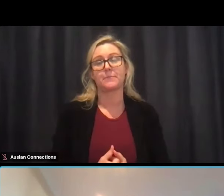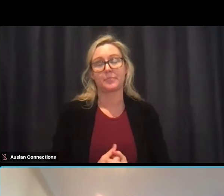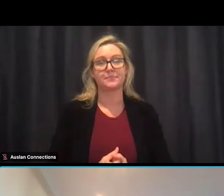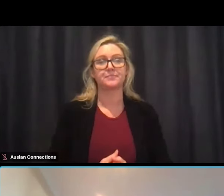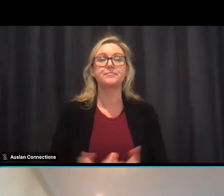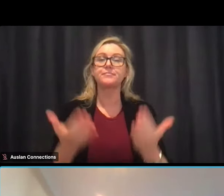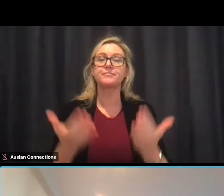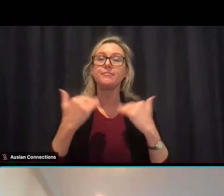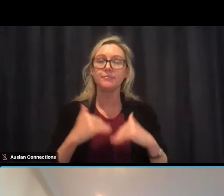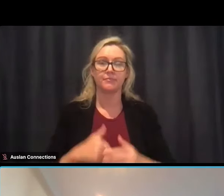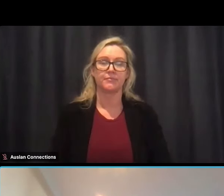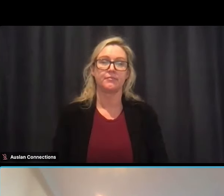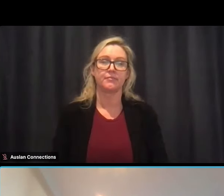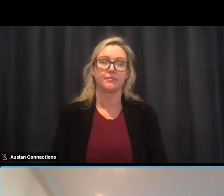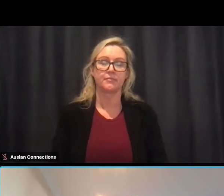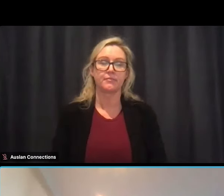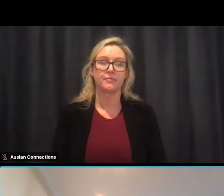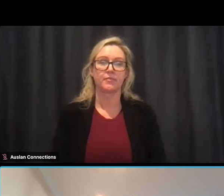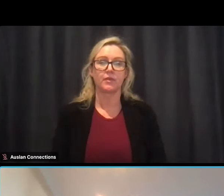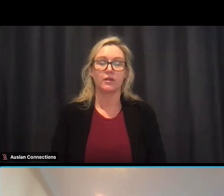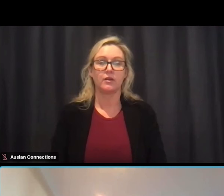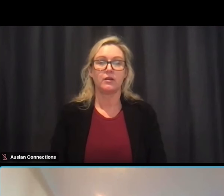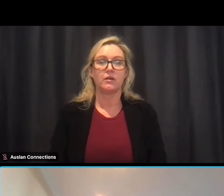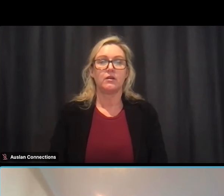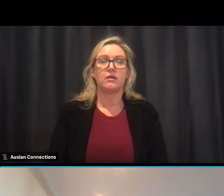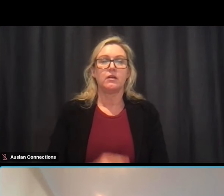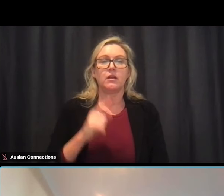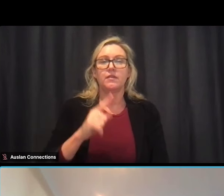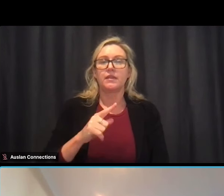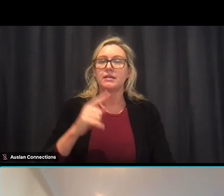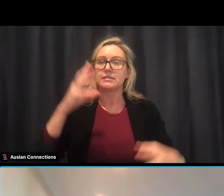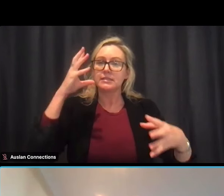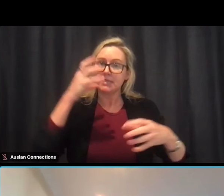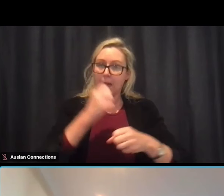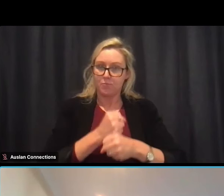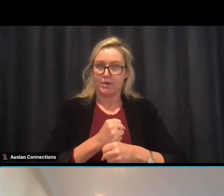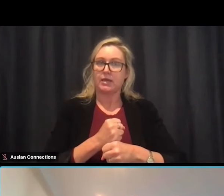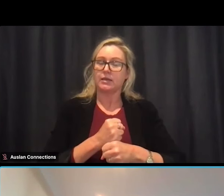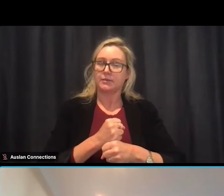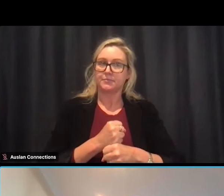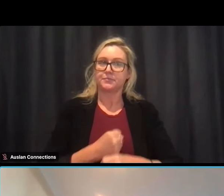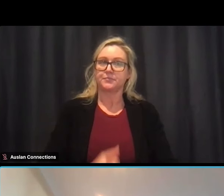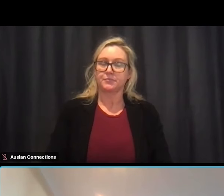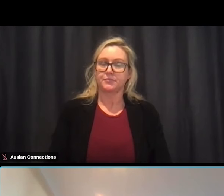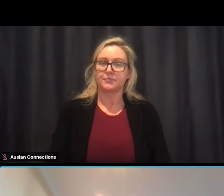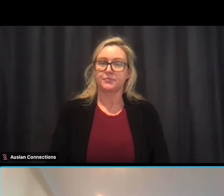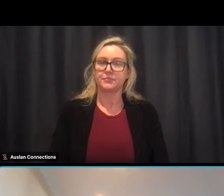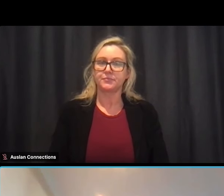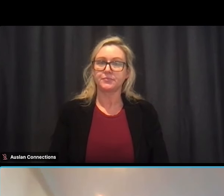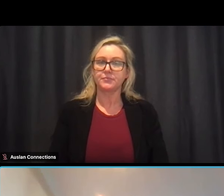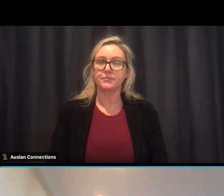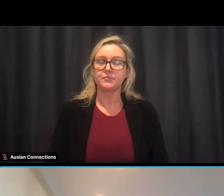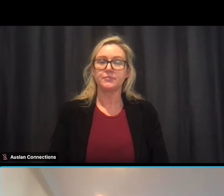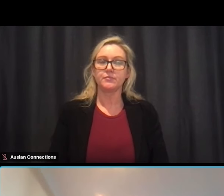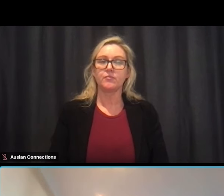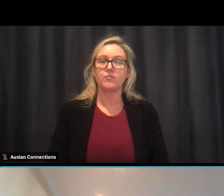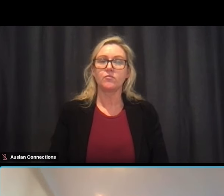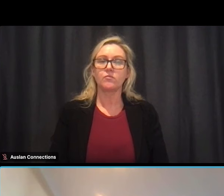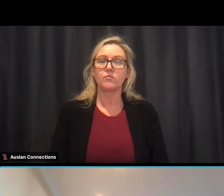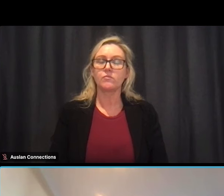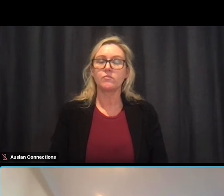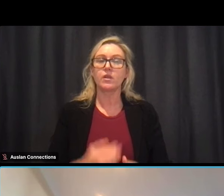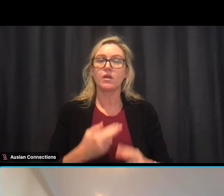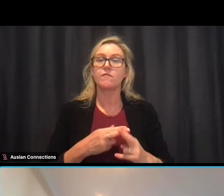slide, thanks. And this is just a summary slide. I guess the important one I'd point to on this